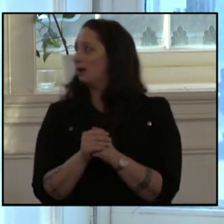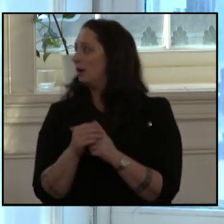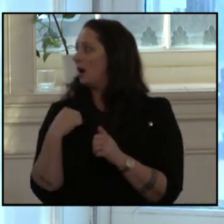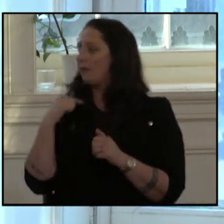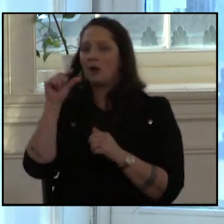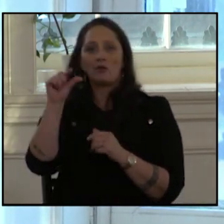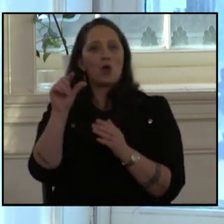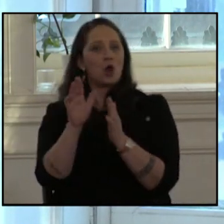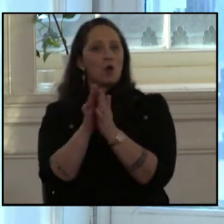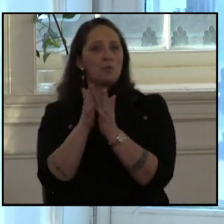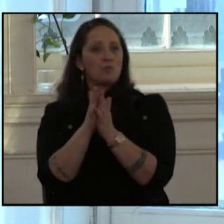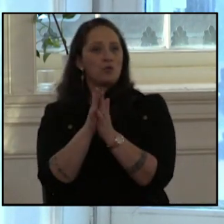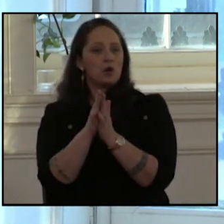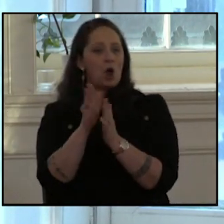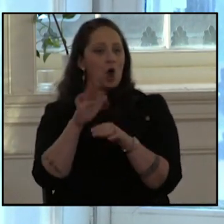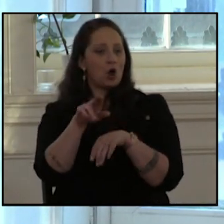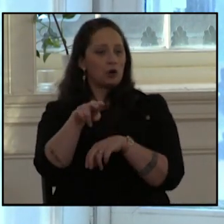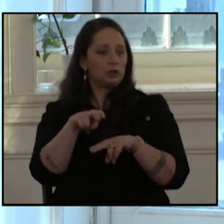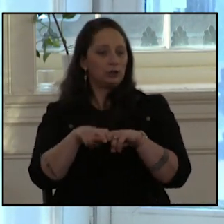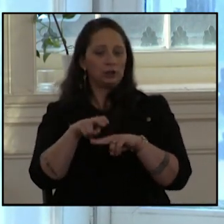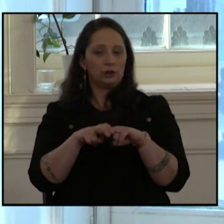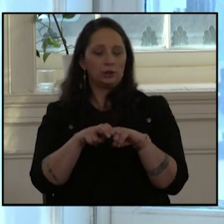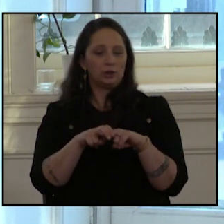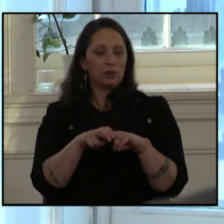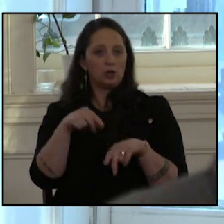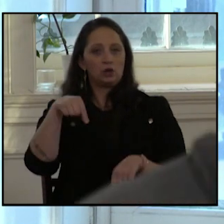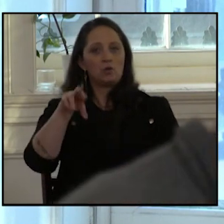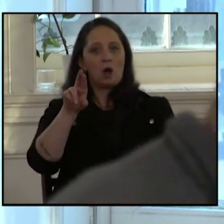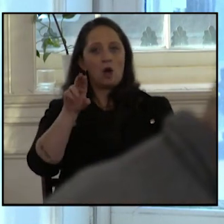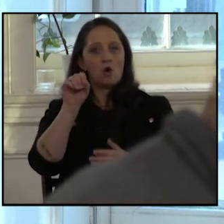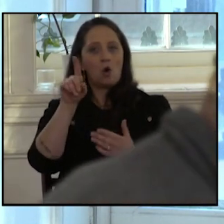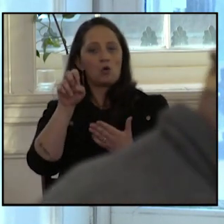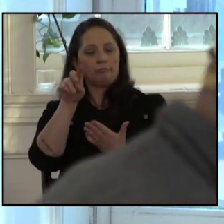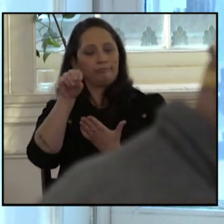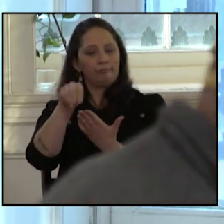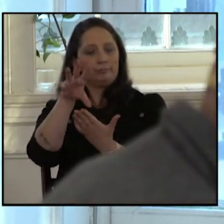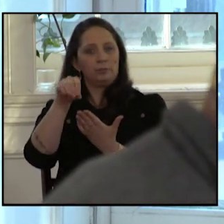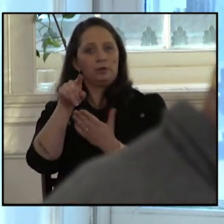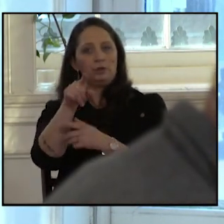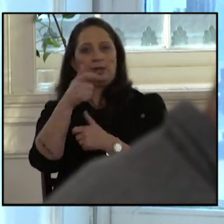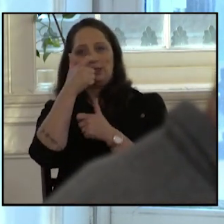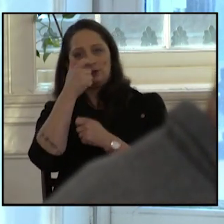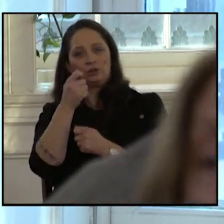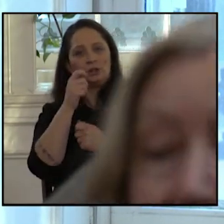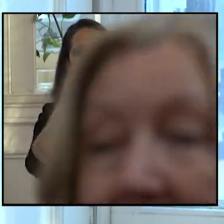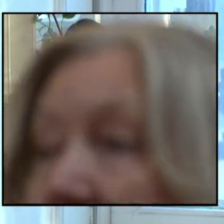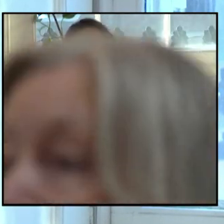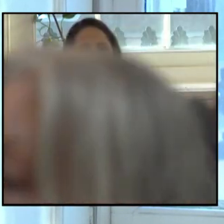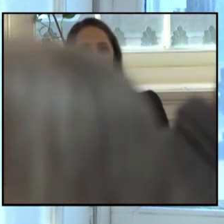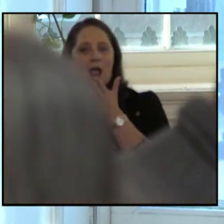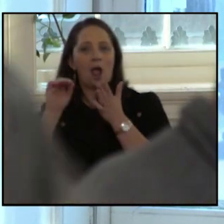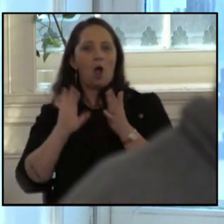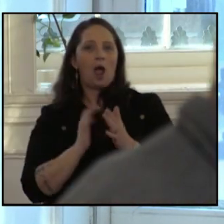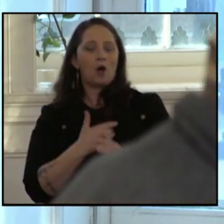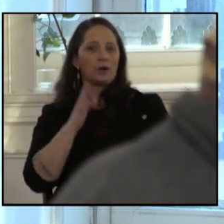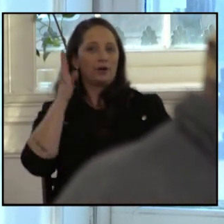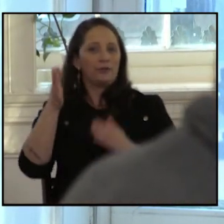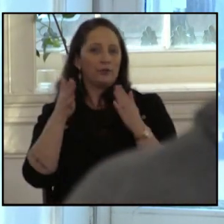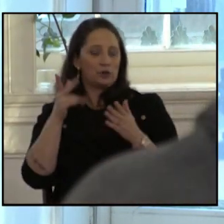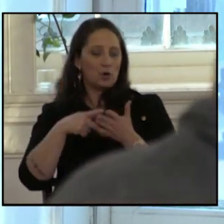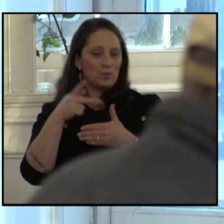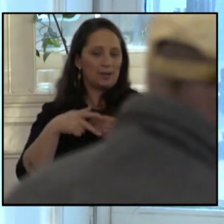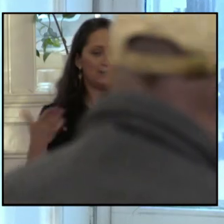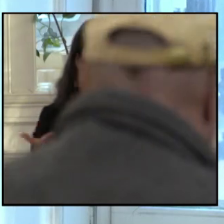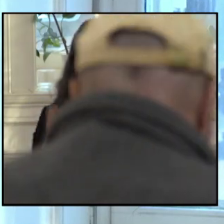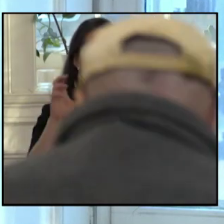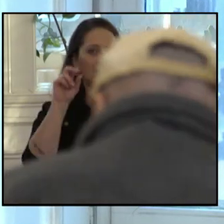little bookmark on your chairs, and there's a QR code on that bookmark. If you're interested in checking out all of our future programs here